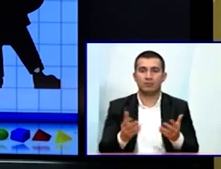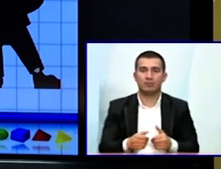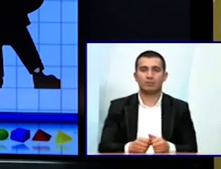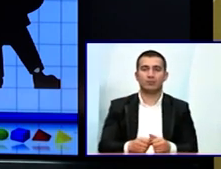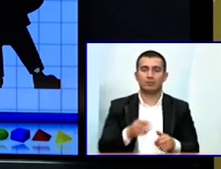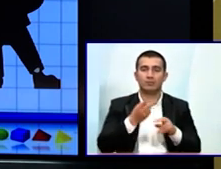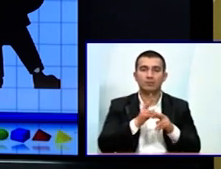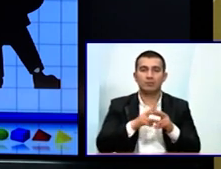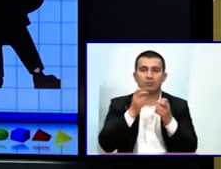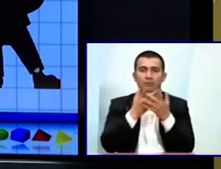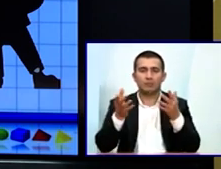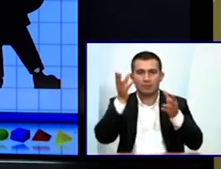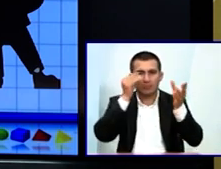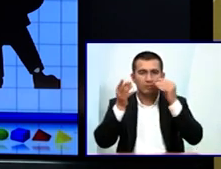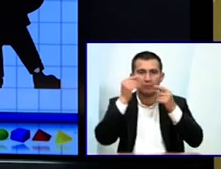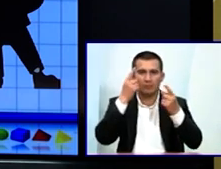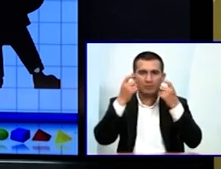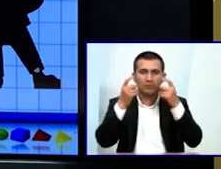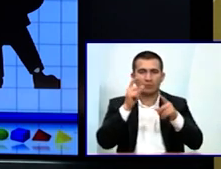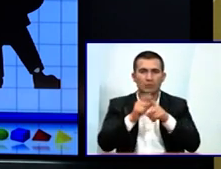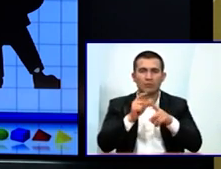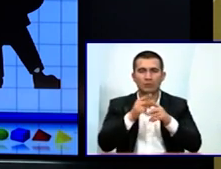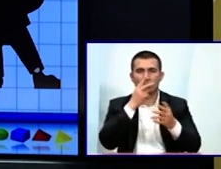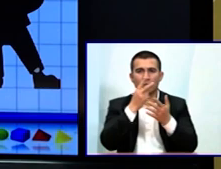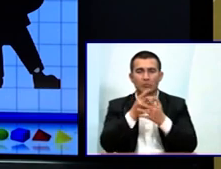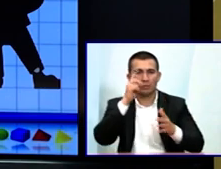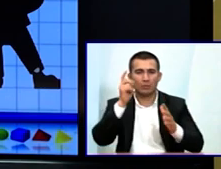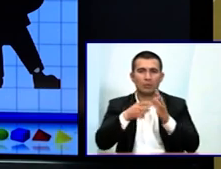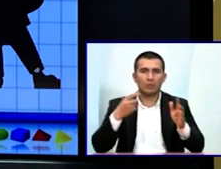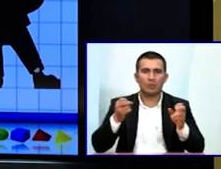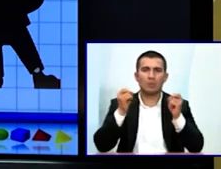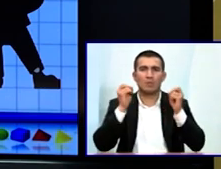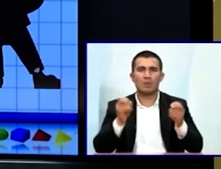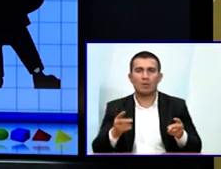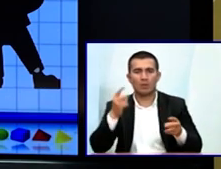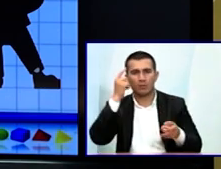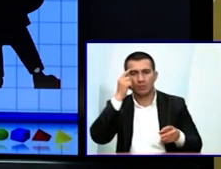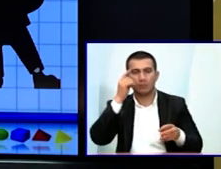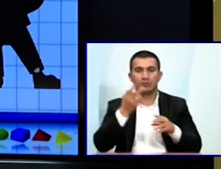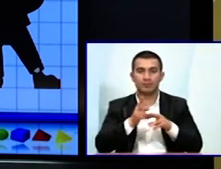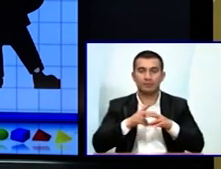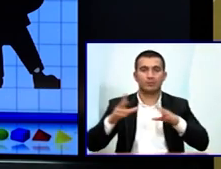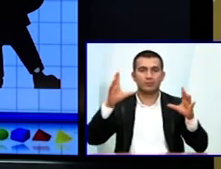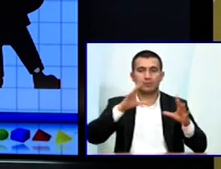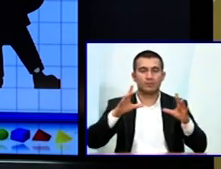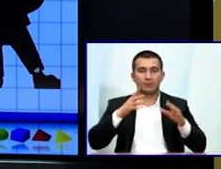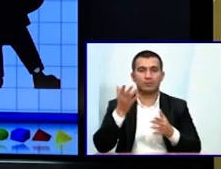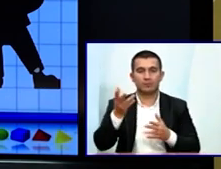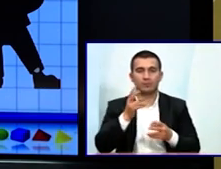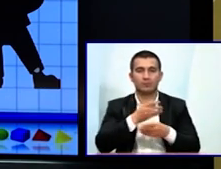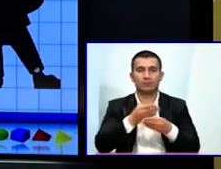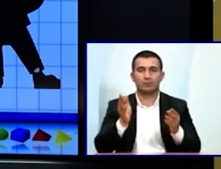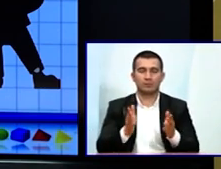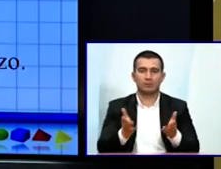qandaydir ma'lumotlarni biz oson kuzatishimiz uchun, uni taqqoslashimiz uchun doiraviy diagrammalar shaklida